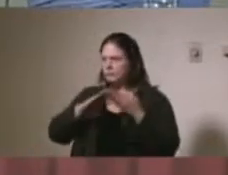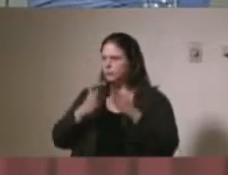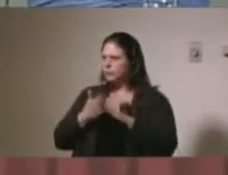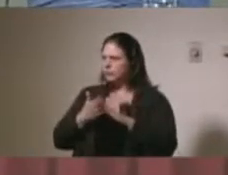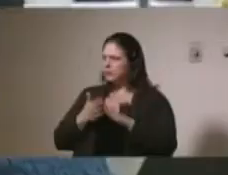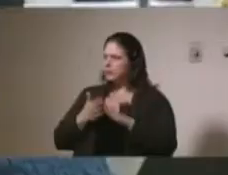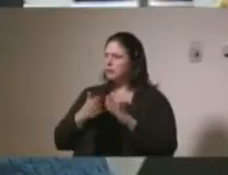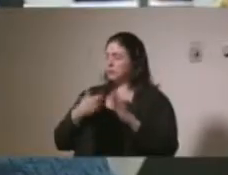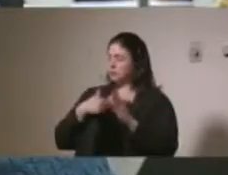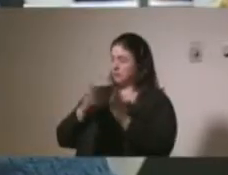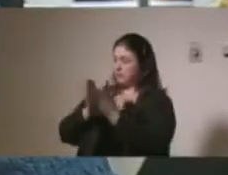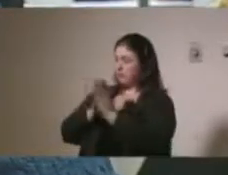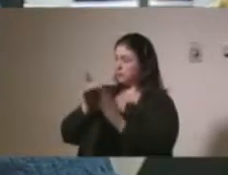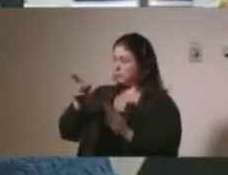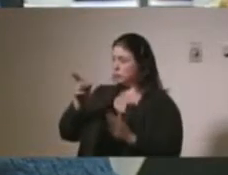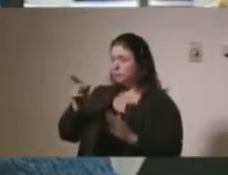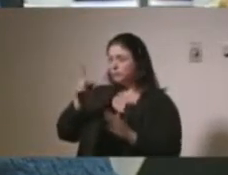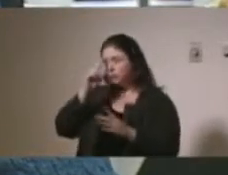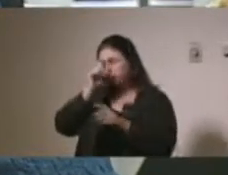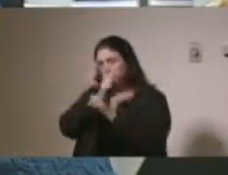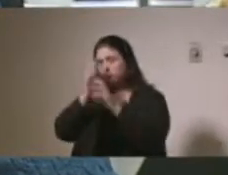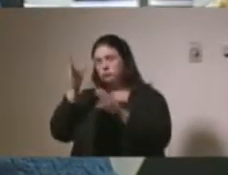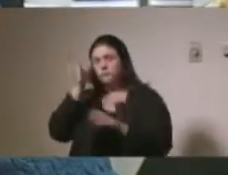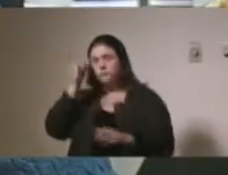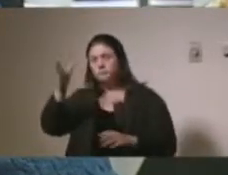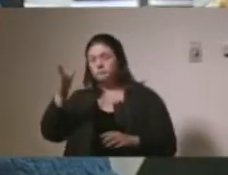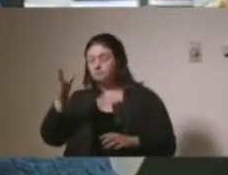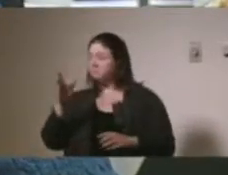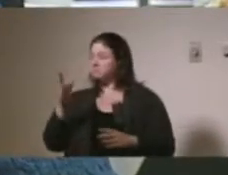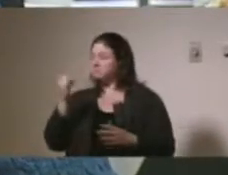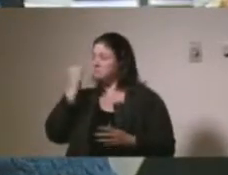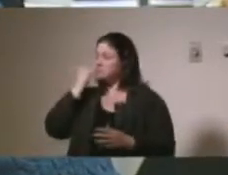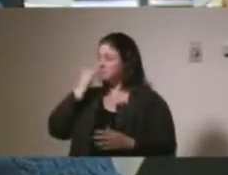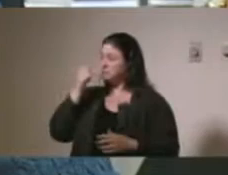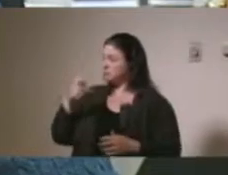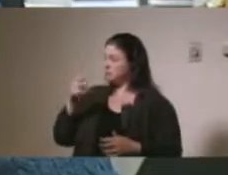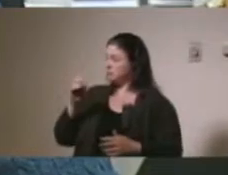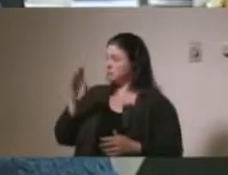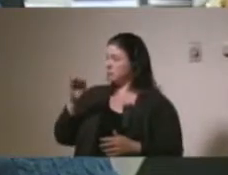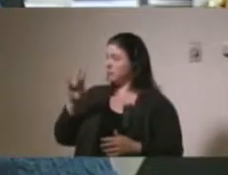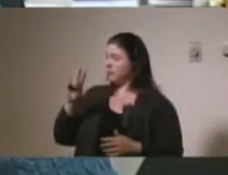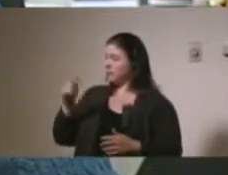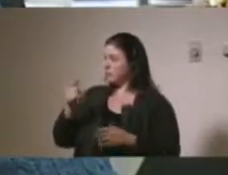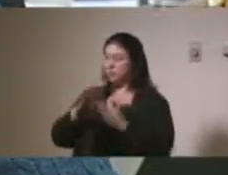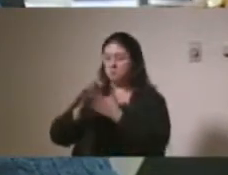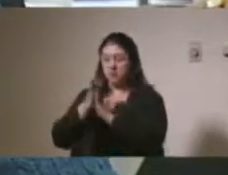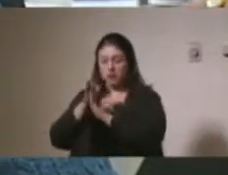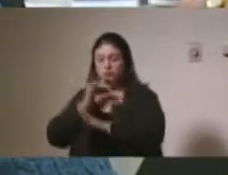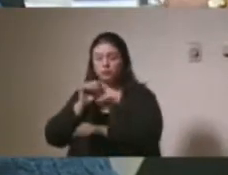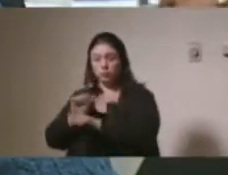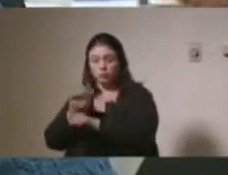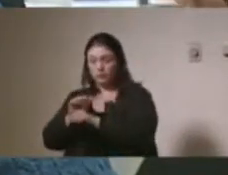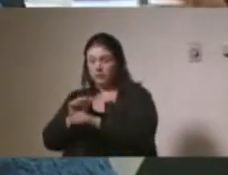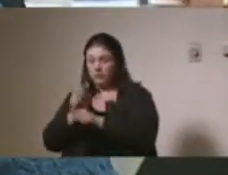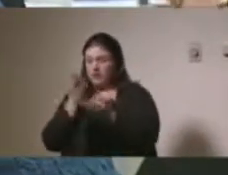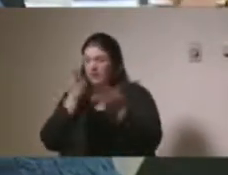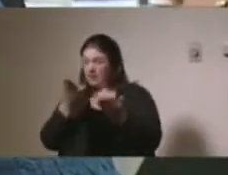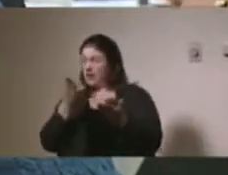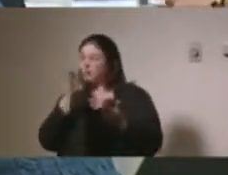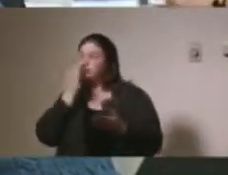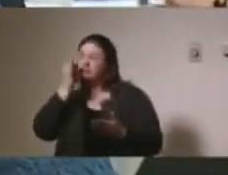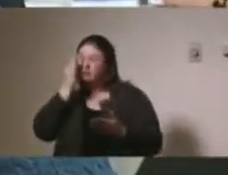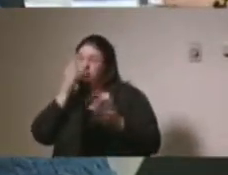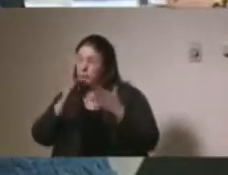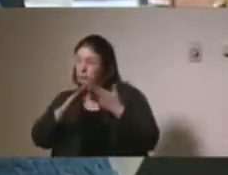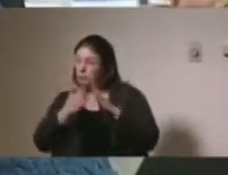you is, in terms of looking forward, if postal banking became a reality and was present in First Nations communities, do you see it playing